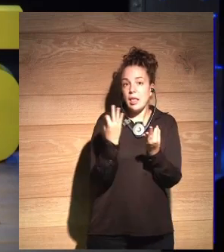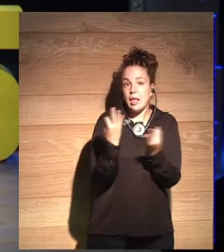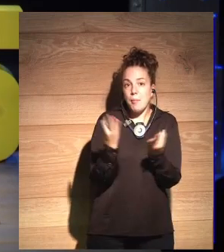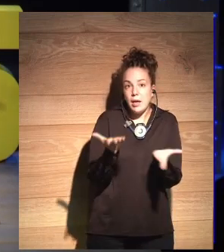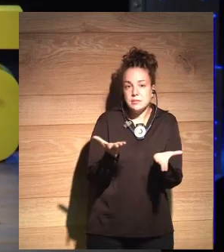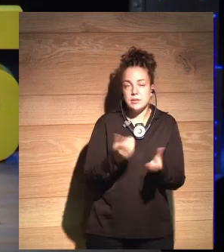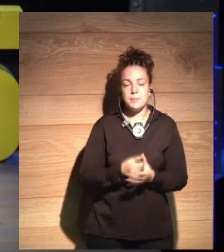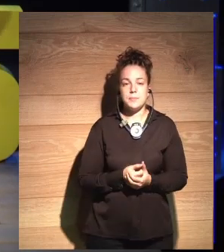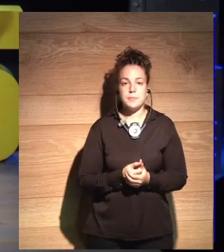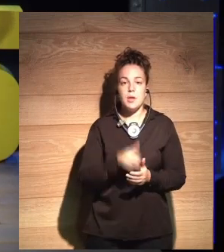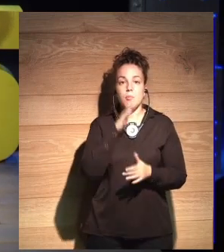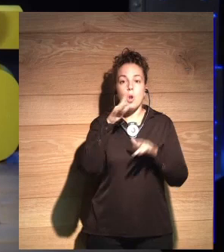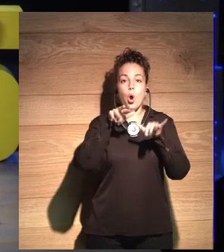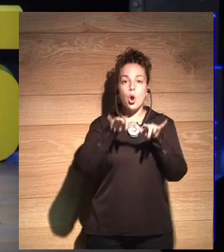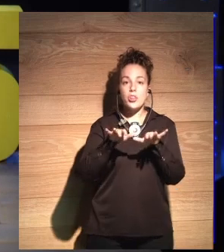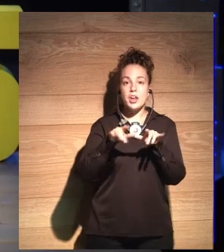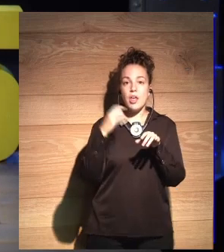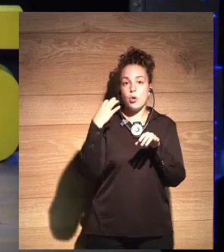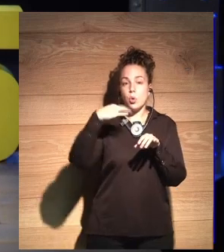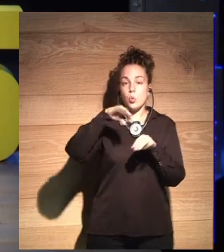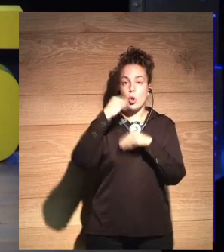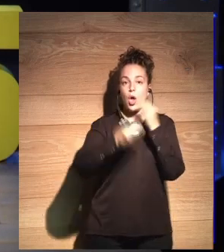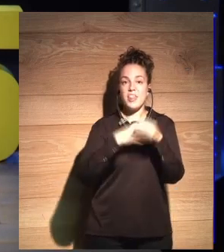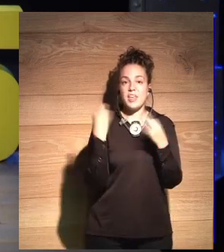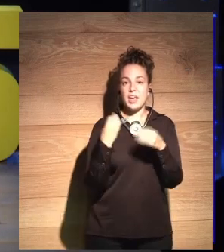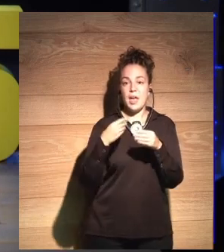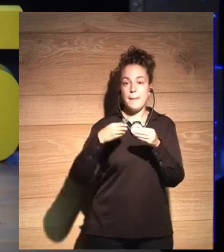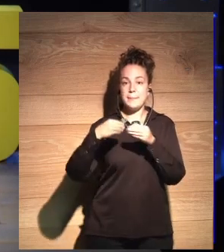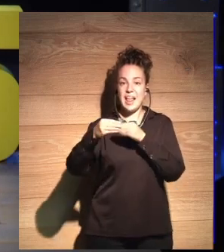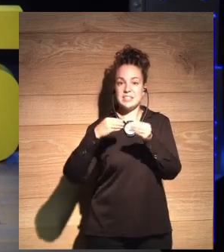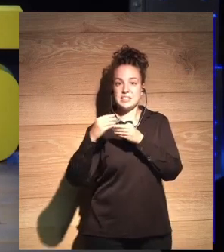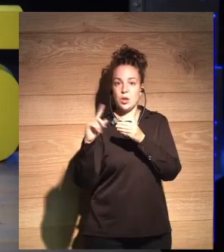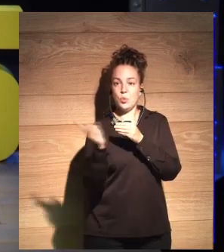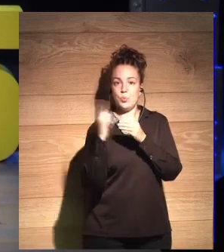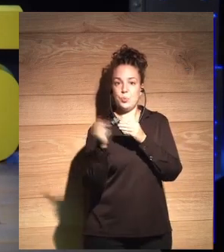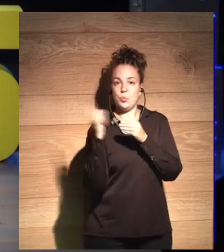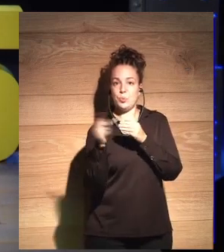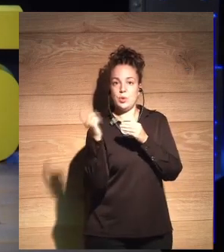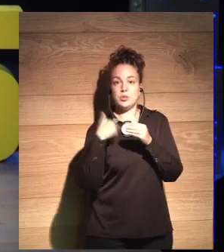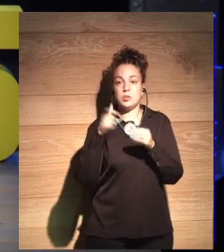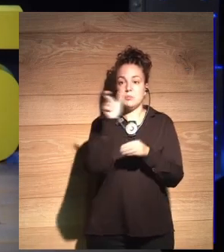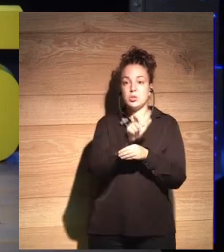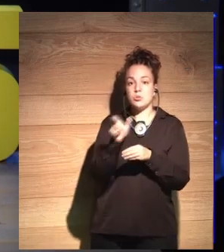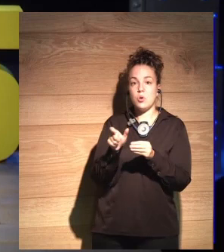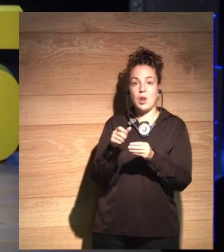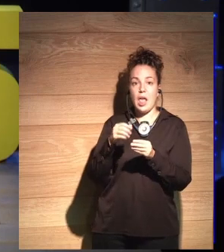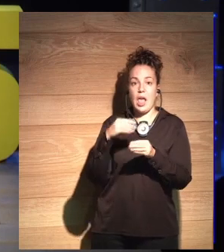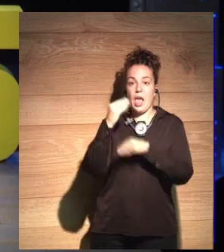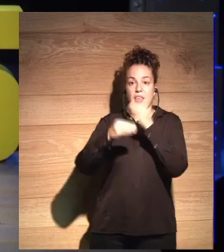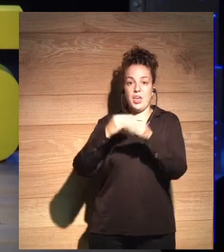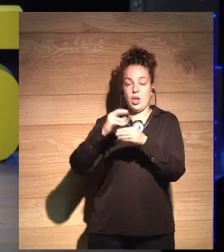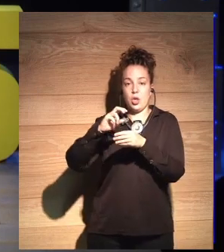of plastic around in a circle. But the humans were doing the rest. They were going on a childlike mission